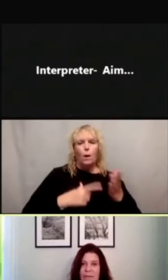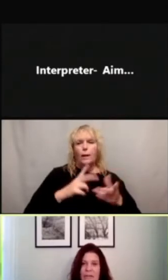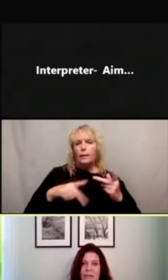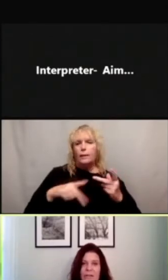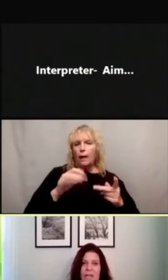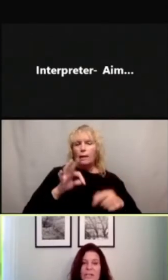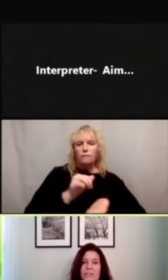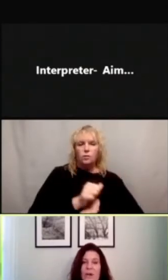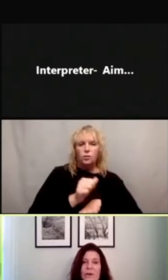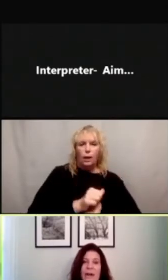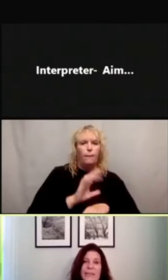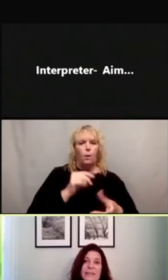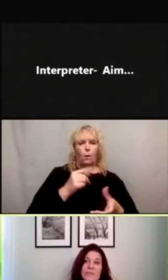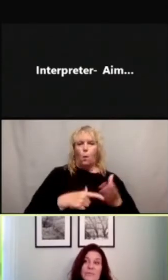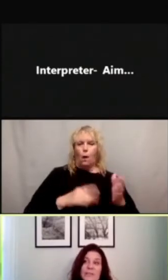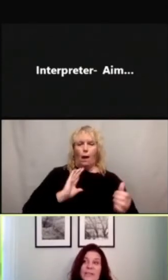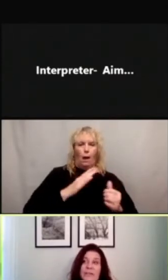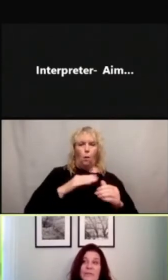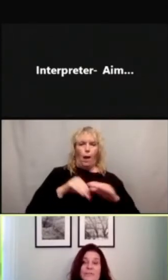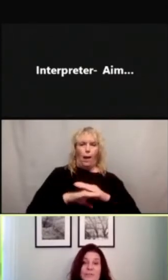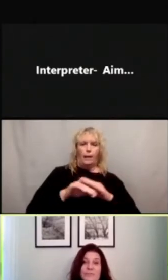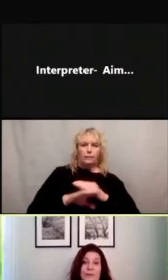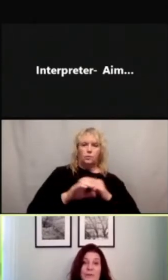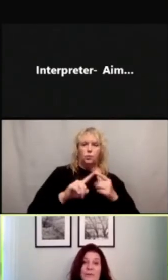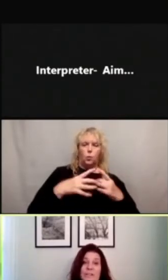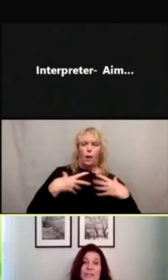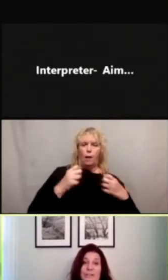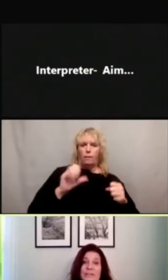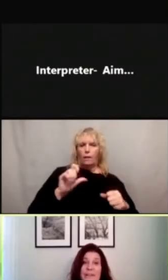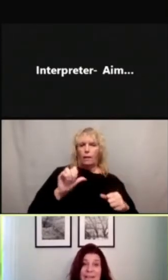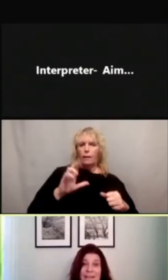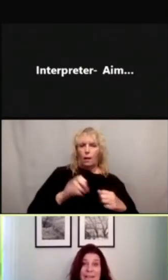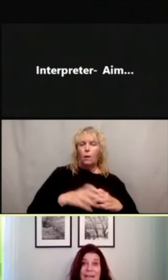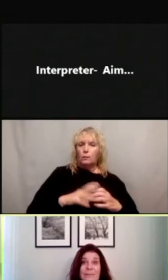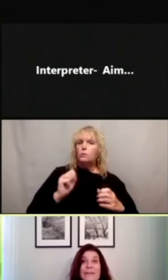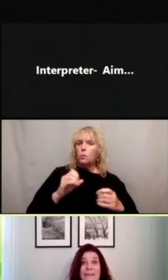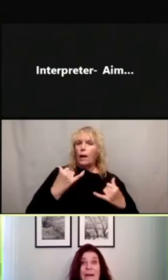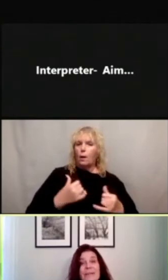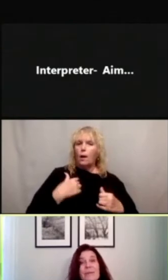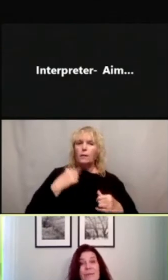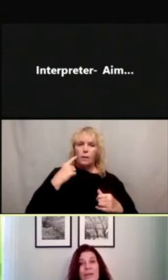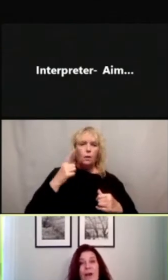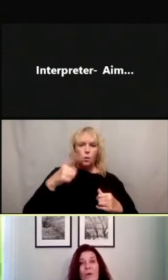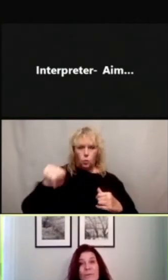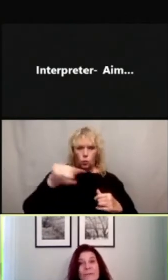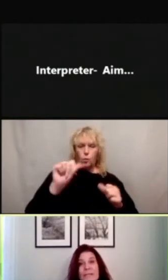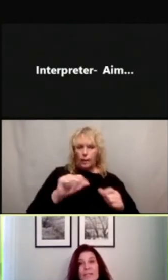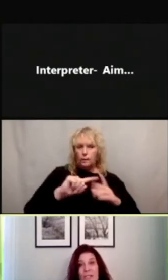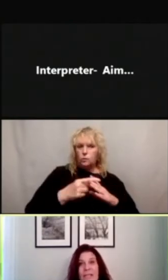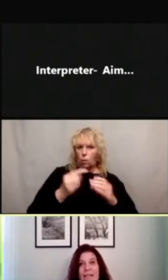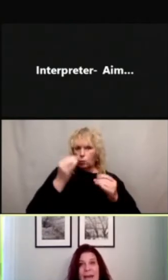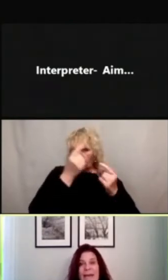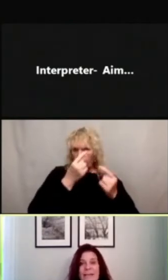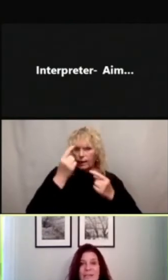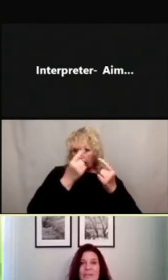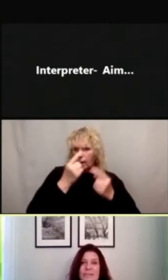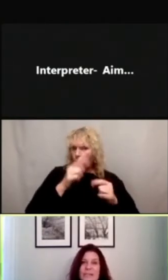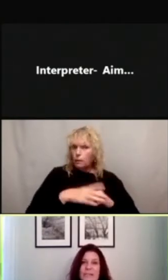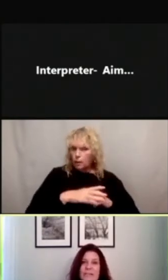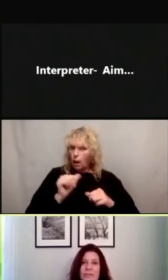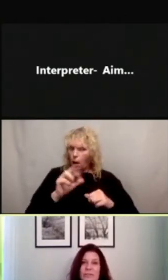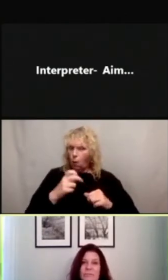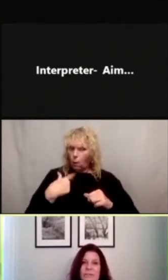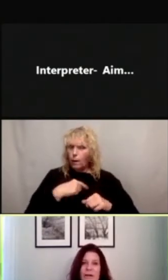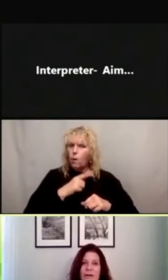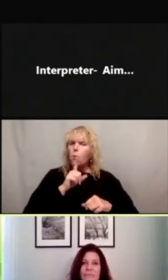access to healthcare. So I think it's really useful for you to start to think, in my community, are we really looking at